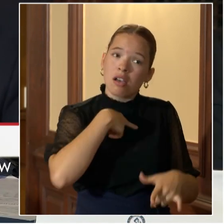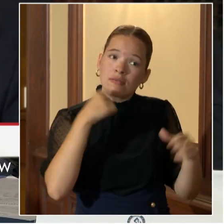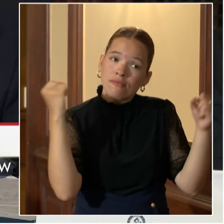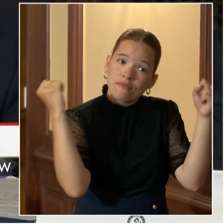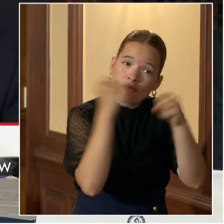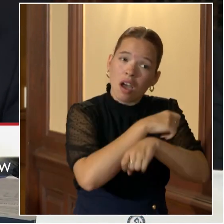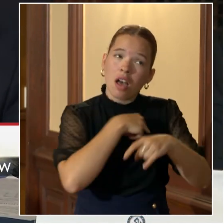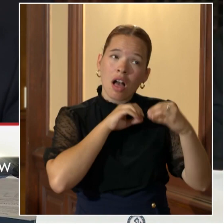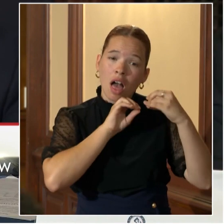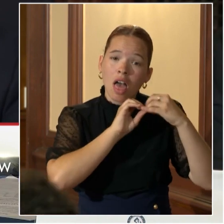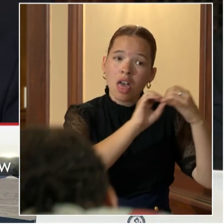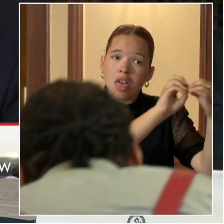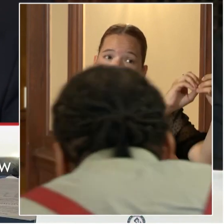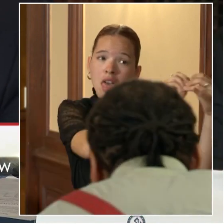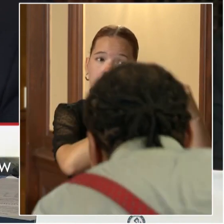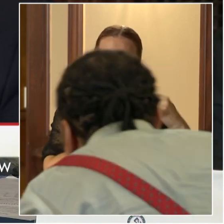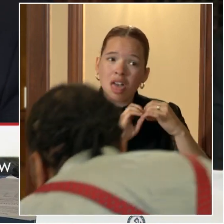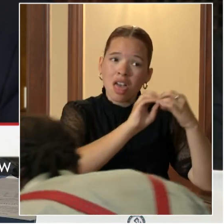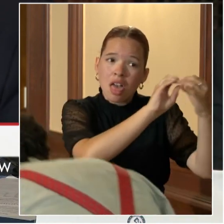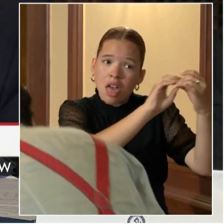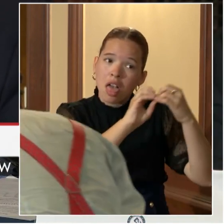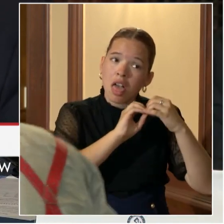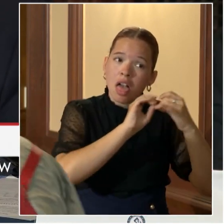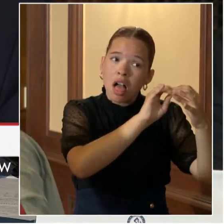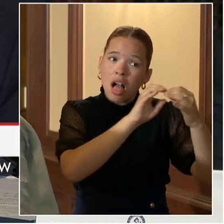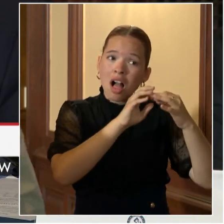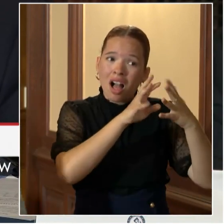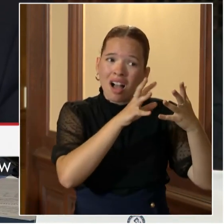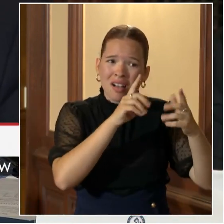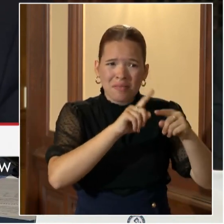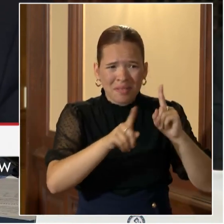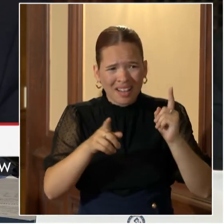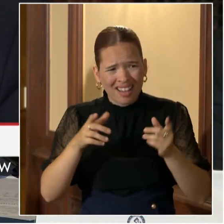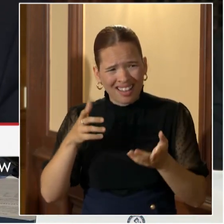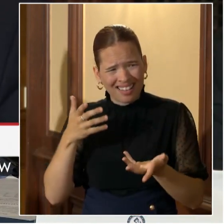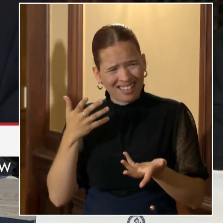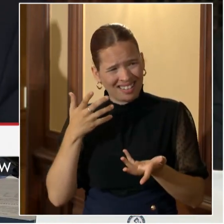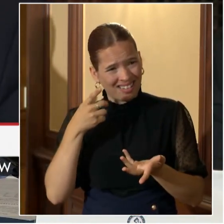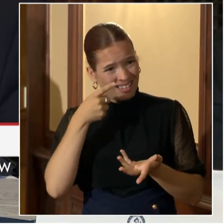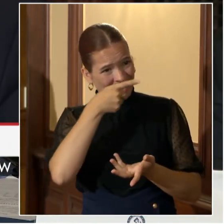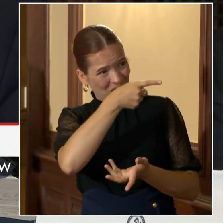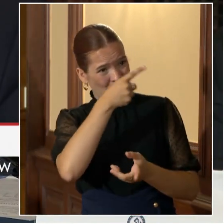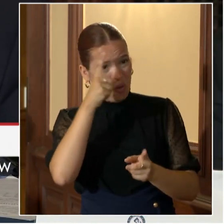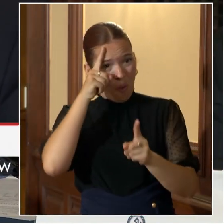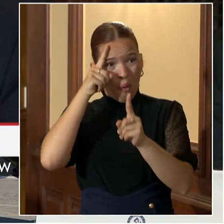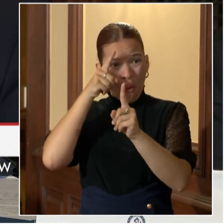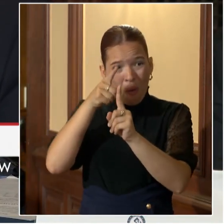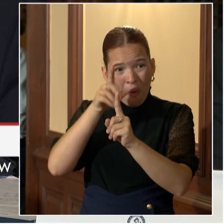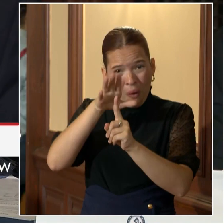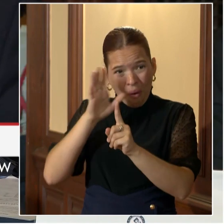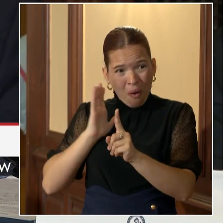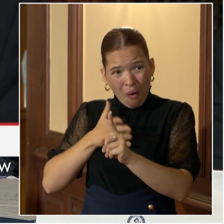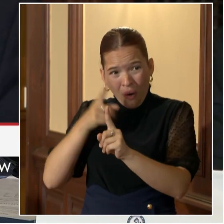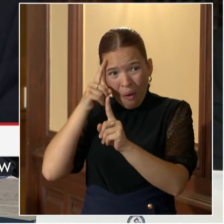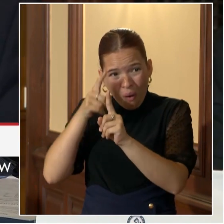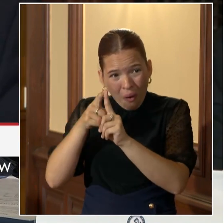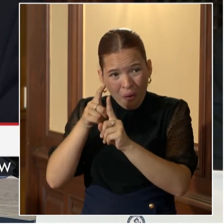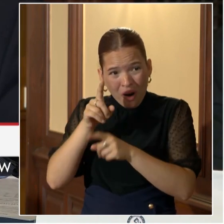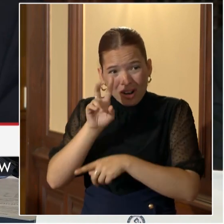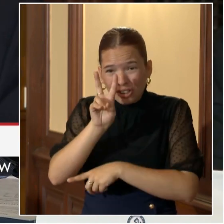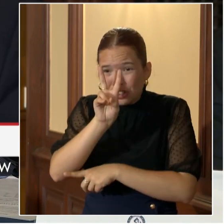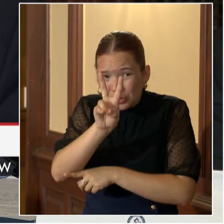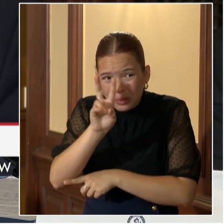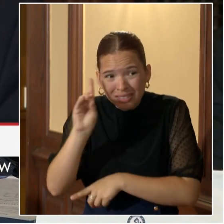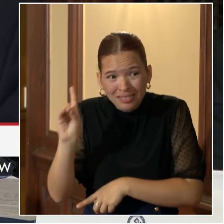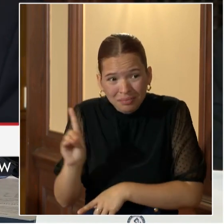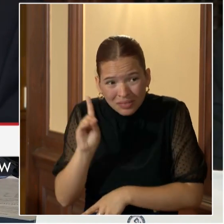in the United States Senate. They do not want 2 liberal Democrats, probably black Democrats,